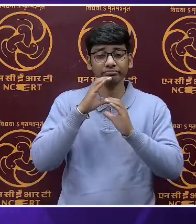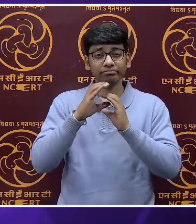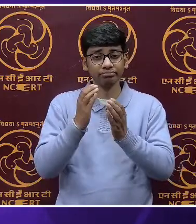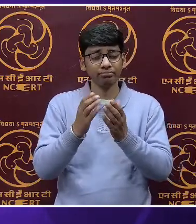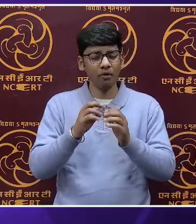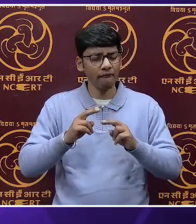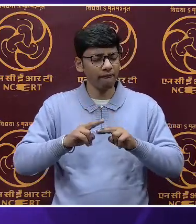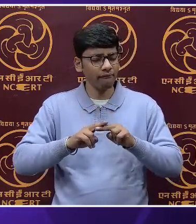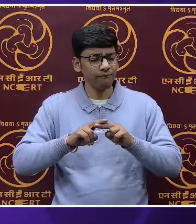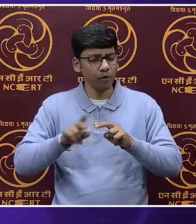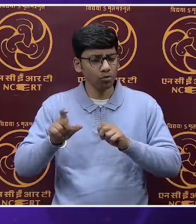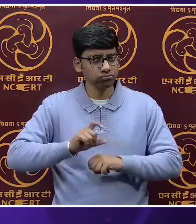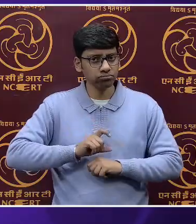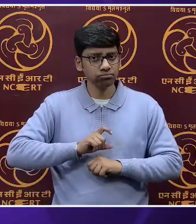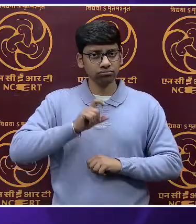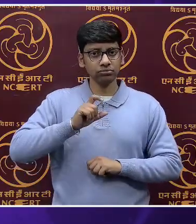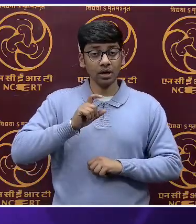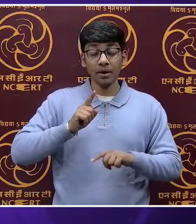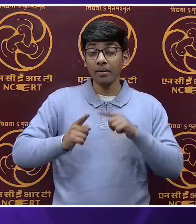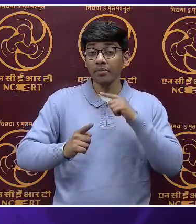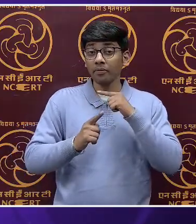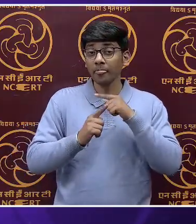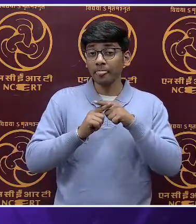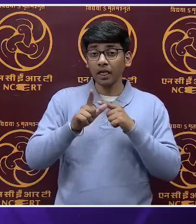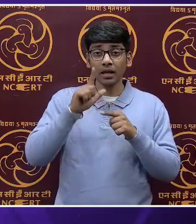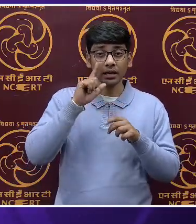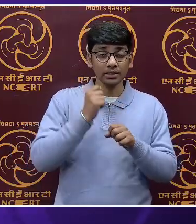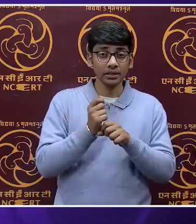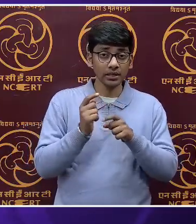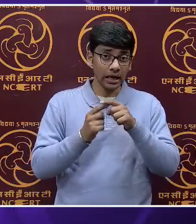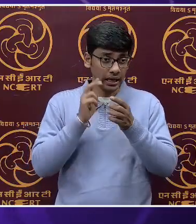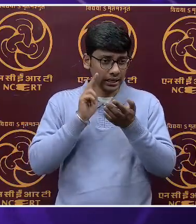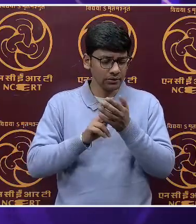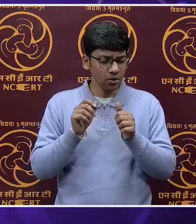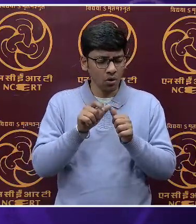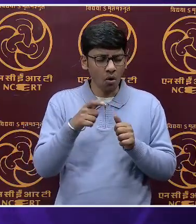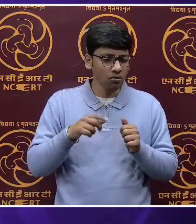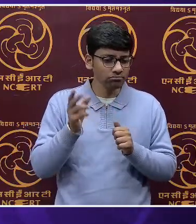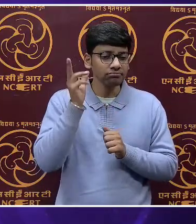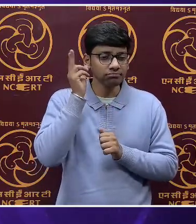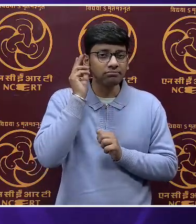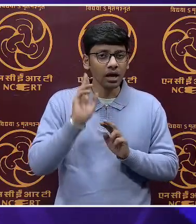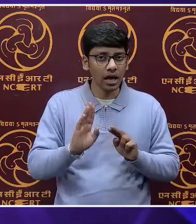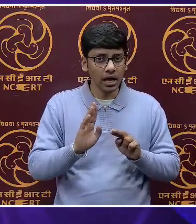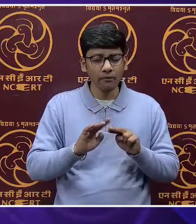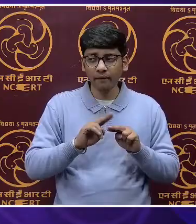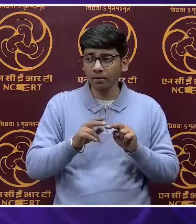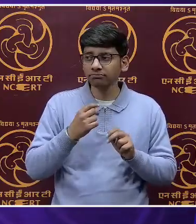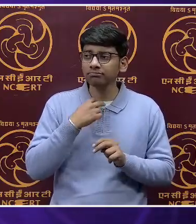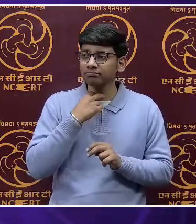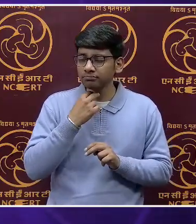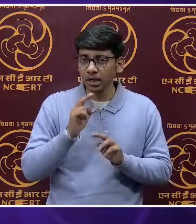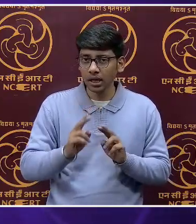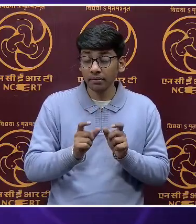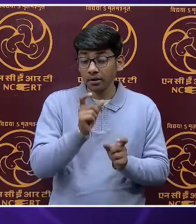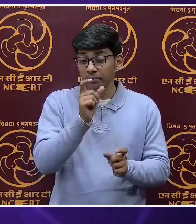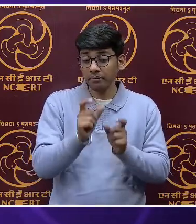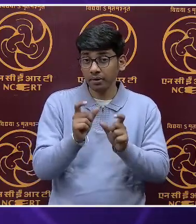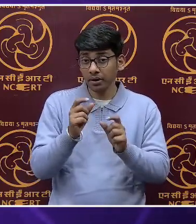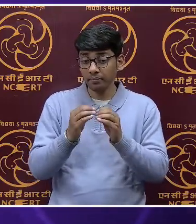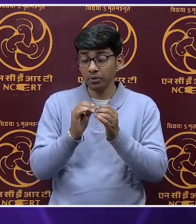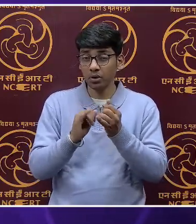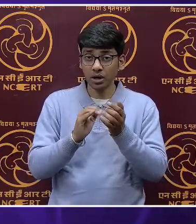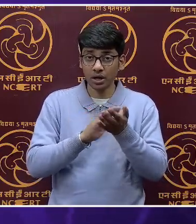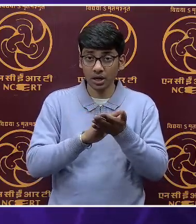here at a lighter note, she shares that though she understands what everybody is speaking, but people with bushy